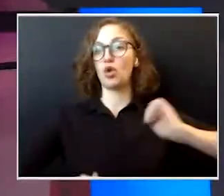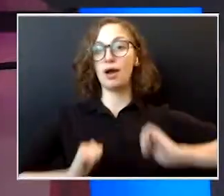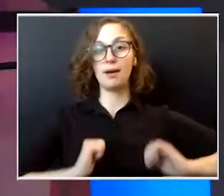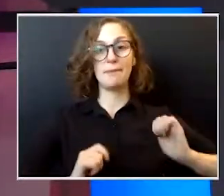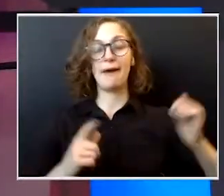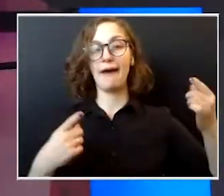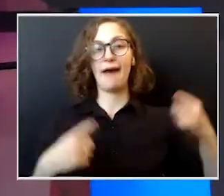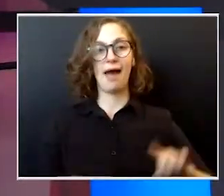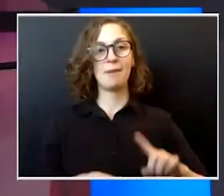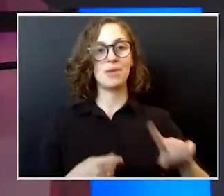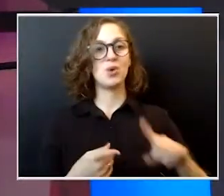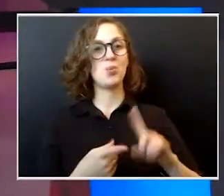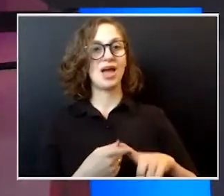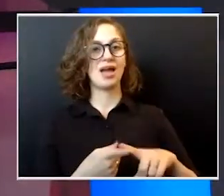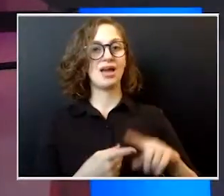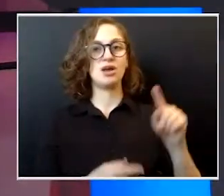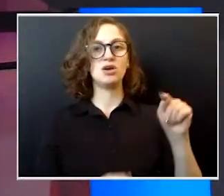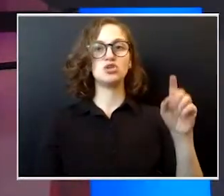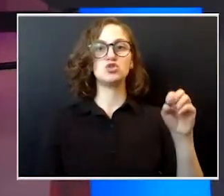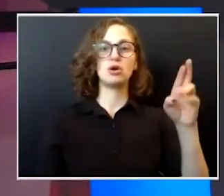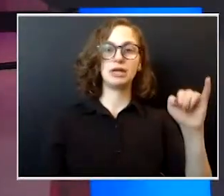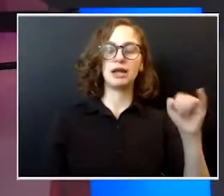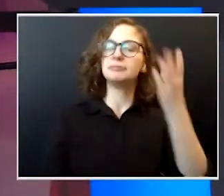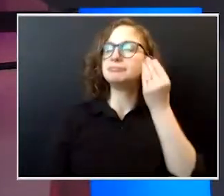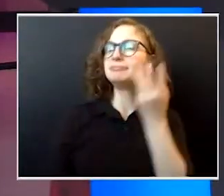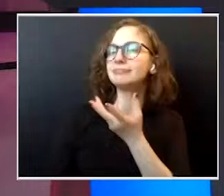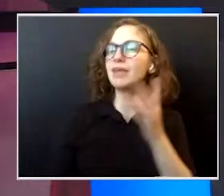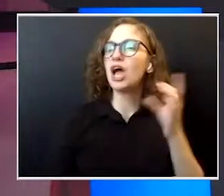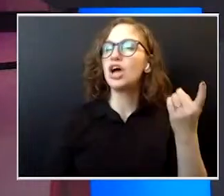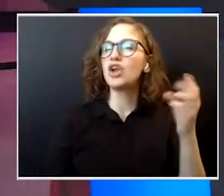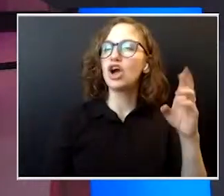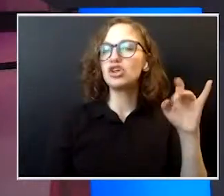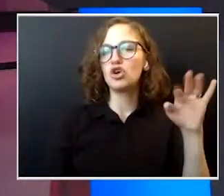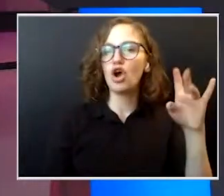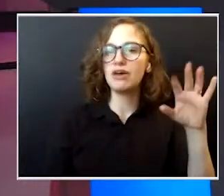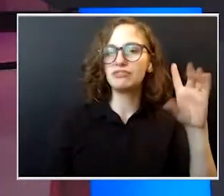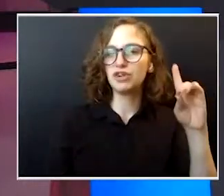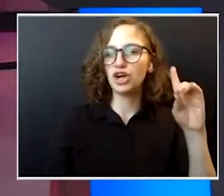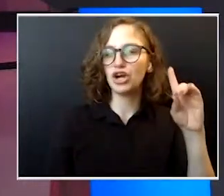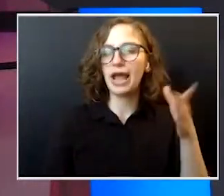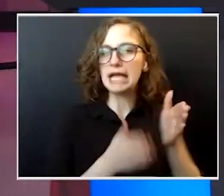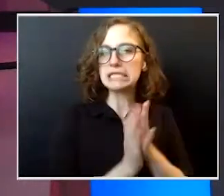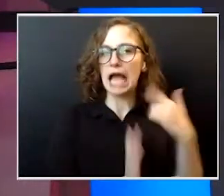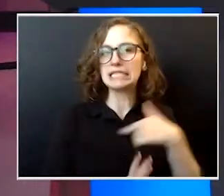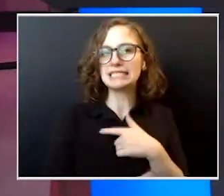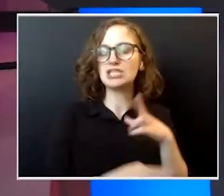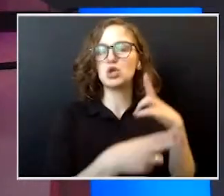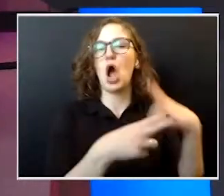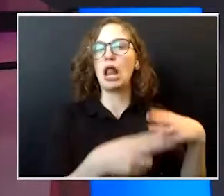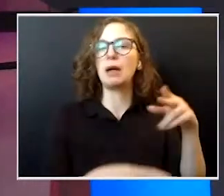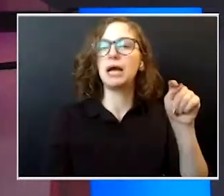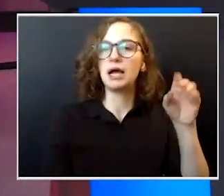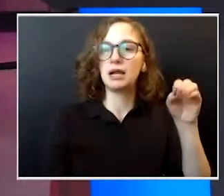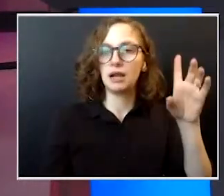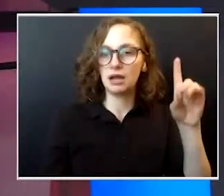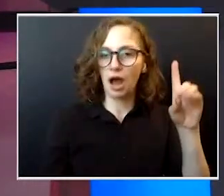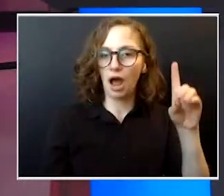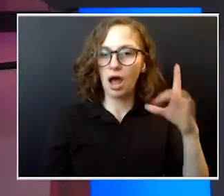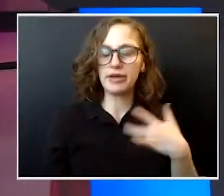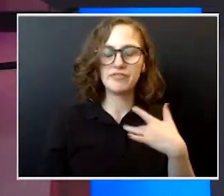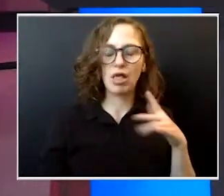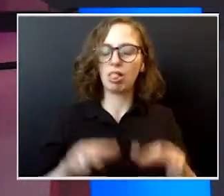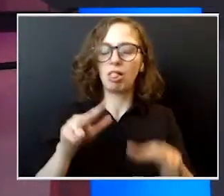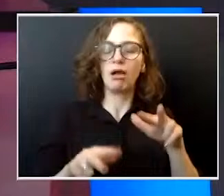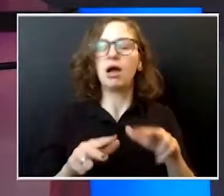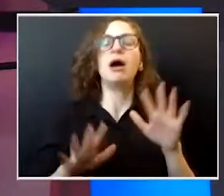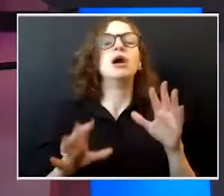Todd, Dr. Crawford has asked for us to call him Todd. It's awkward to call a doctor by his first name, so I'm going to kind of volley between the two.